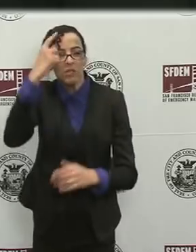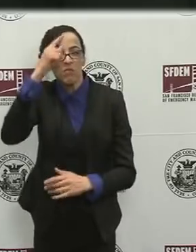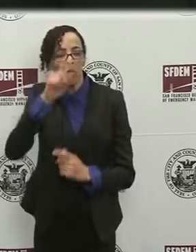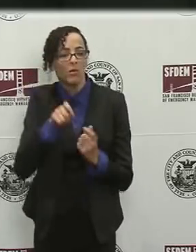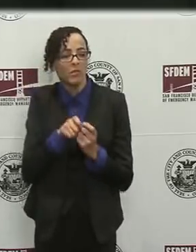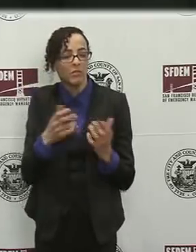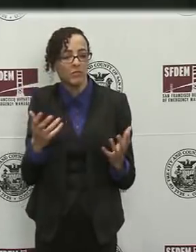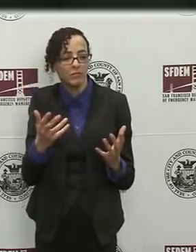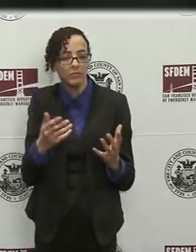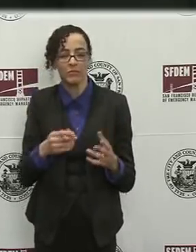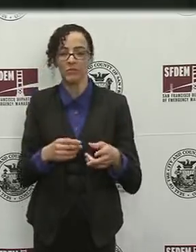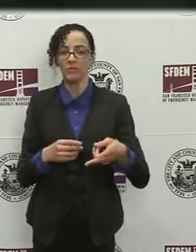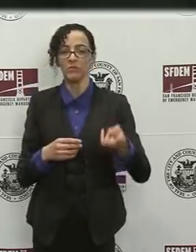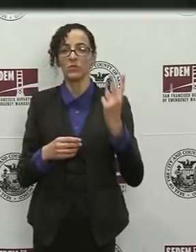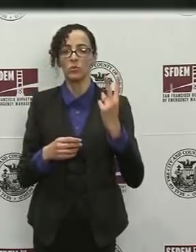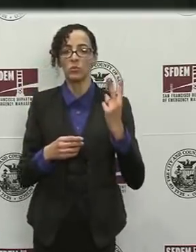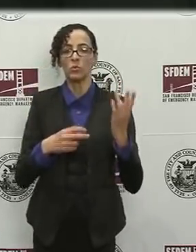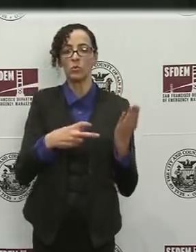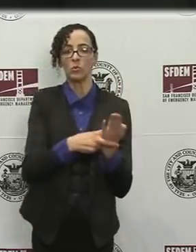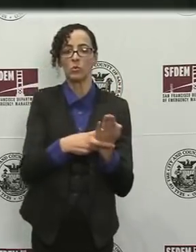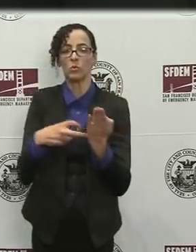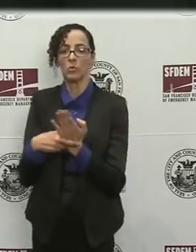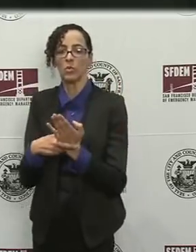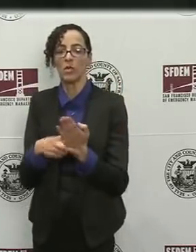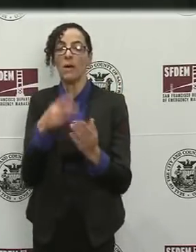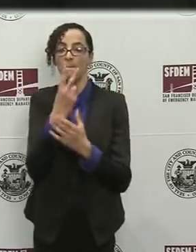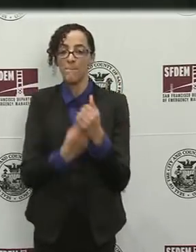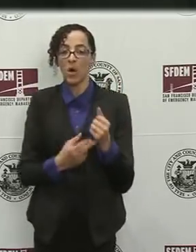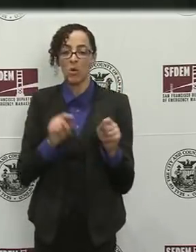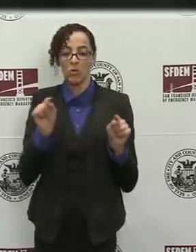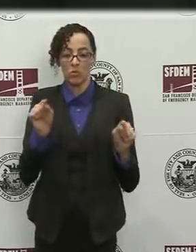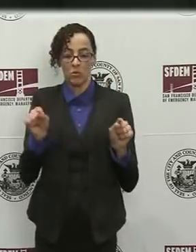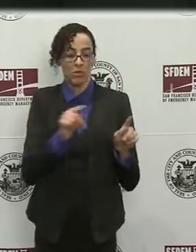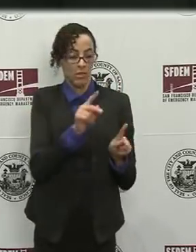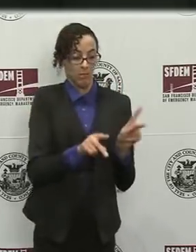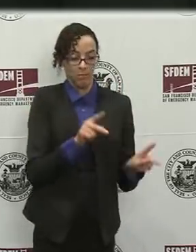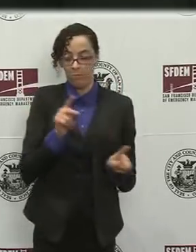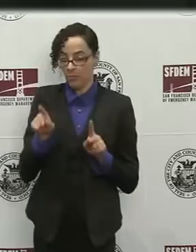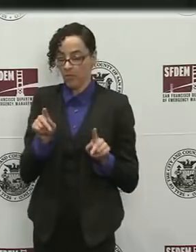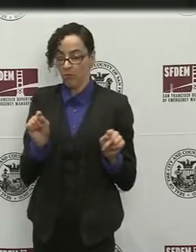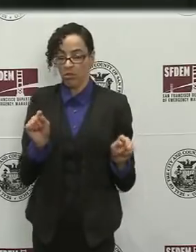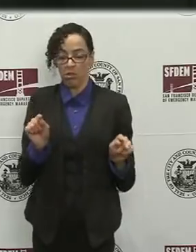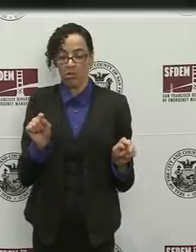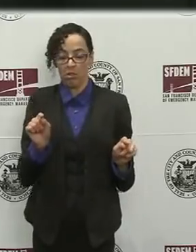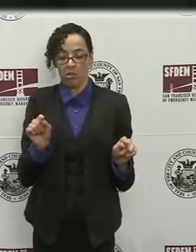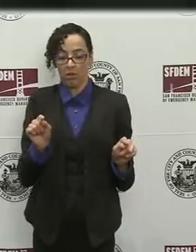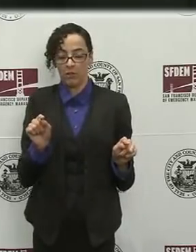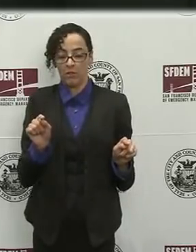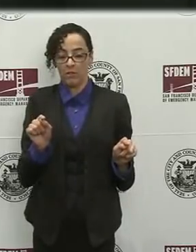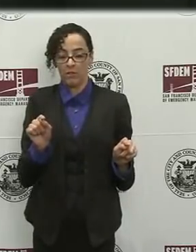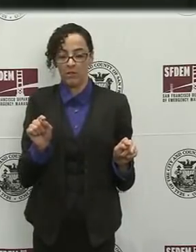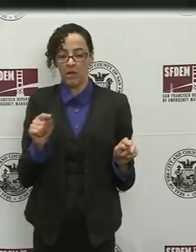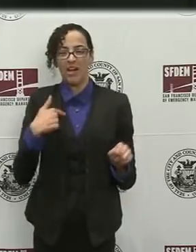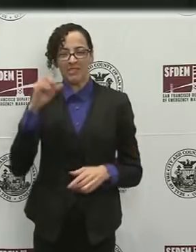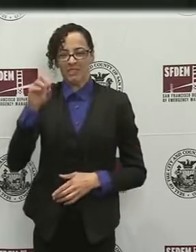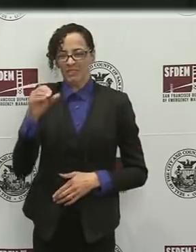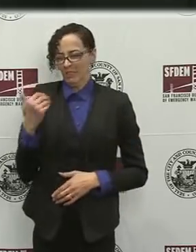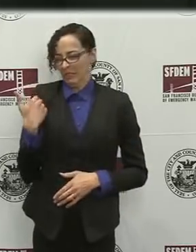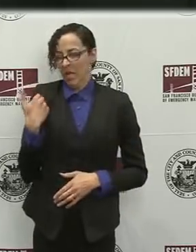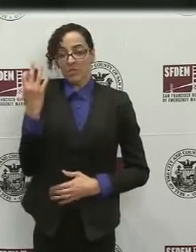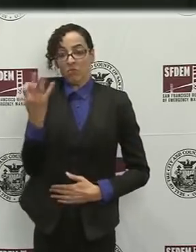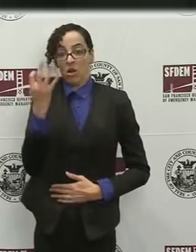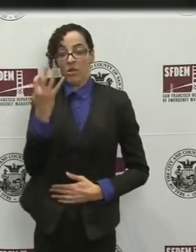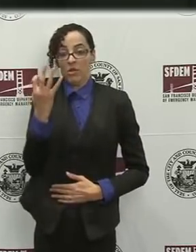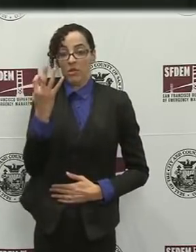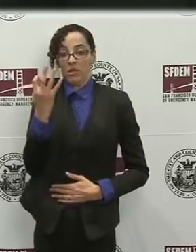exactly? 2 citations, both to individuals. As I said, the information this past Friday about the